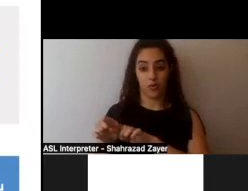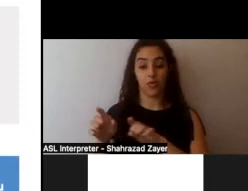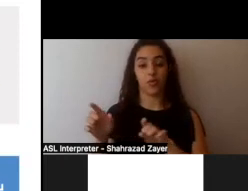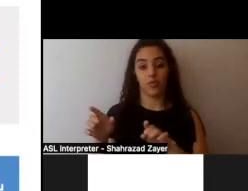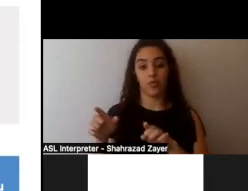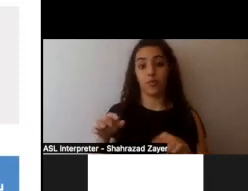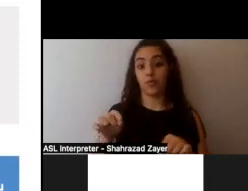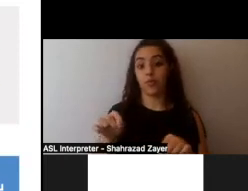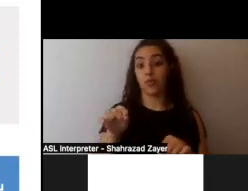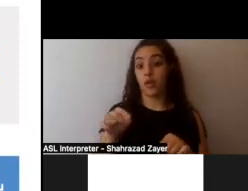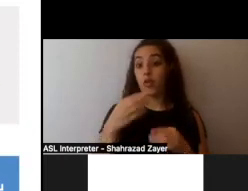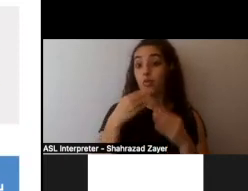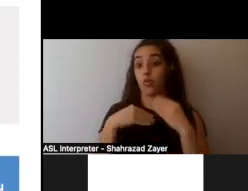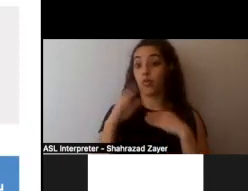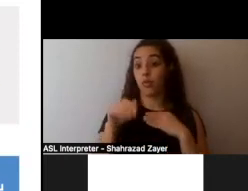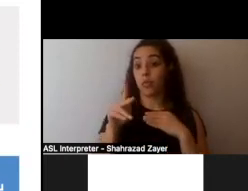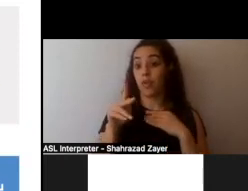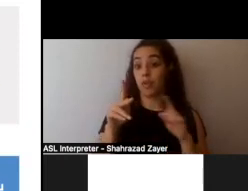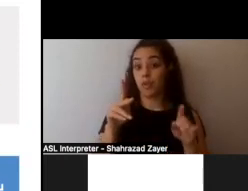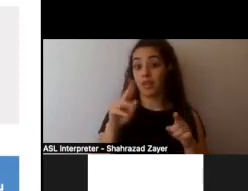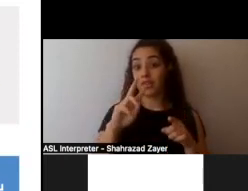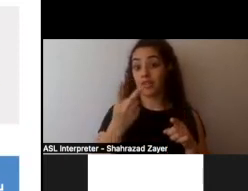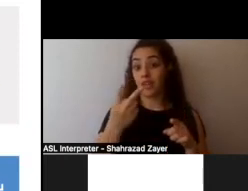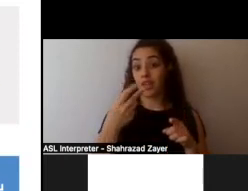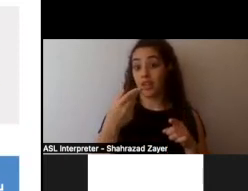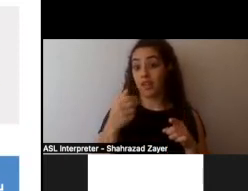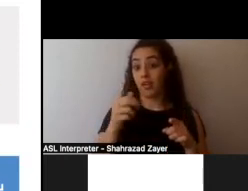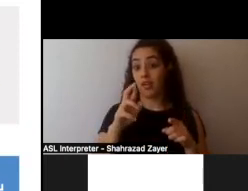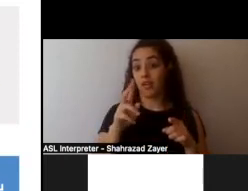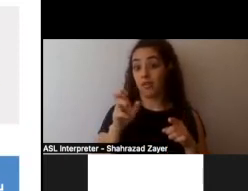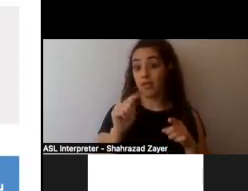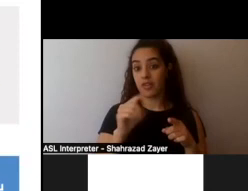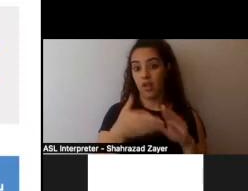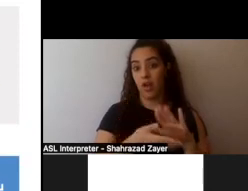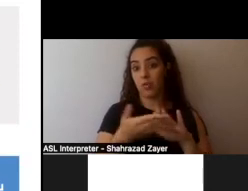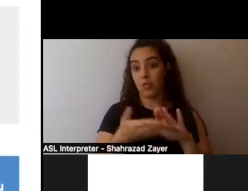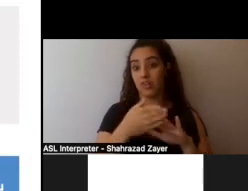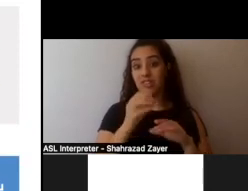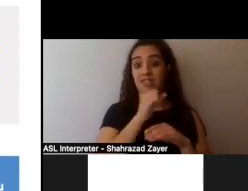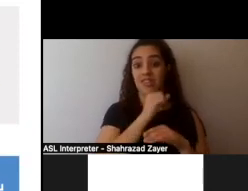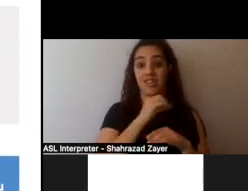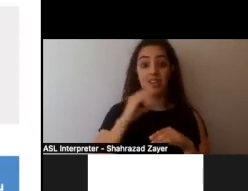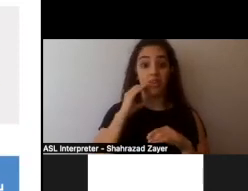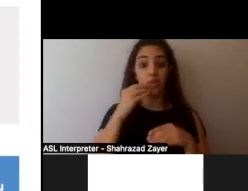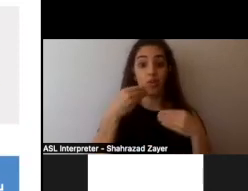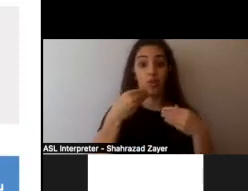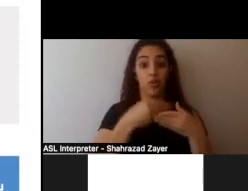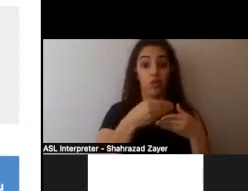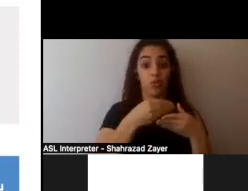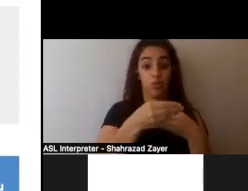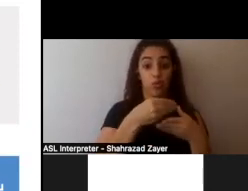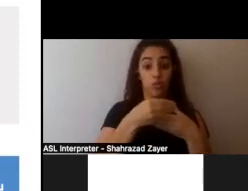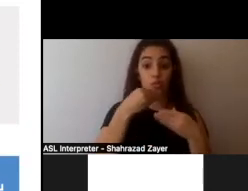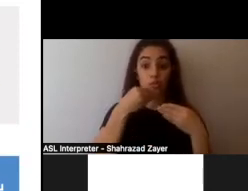food banks. Second Harvest operates the Senior Grocery and Market Market, and the